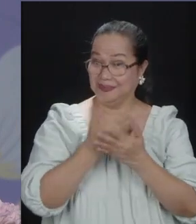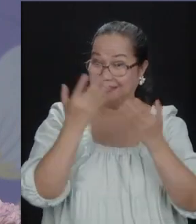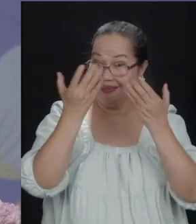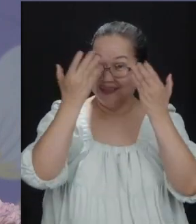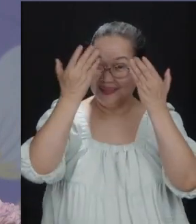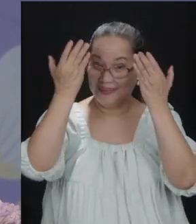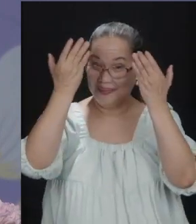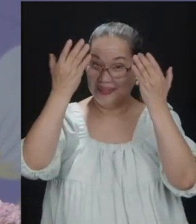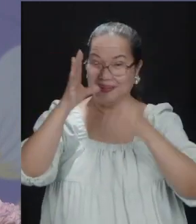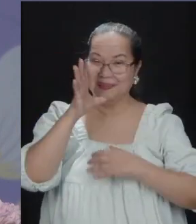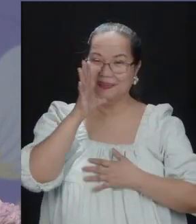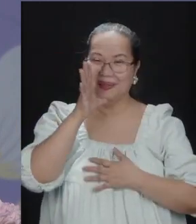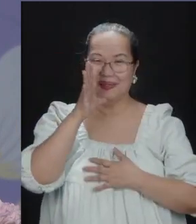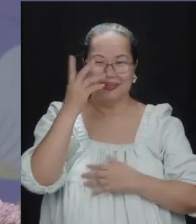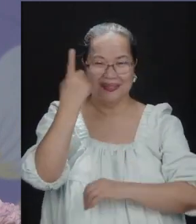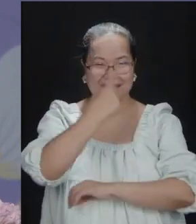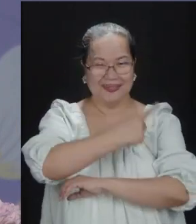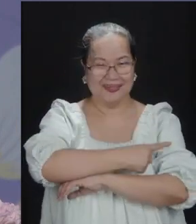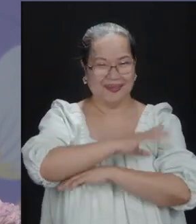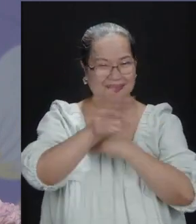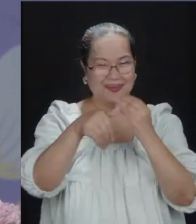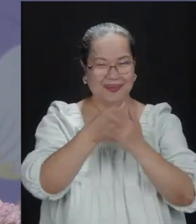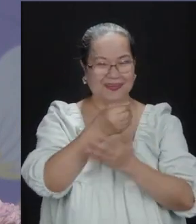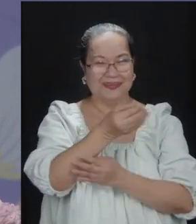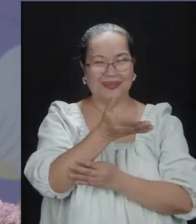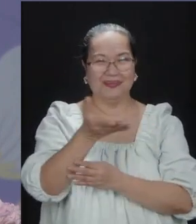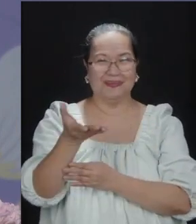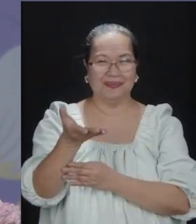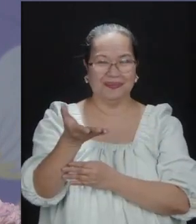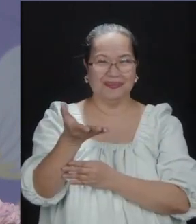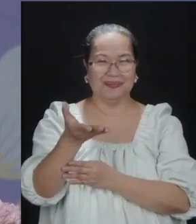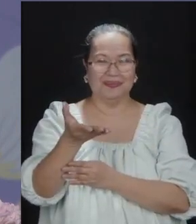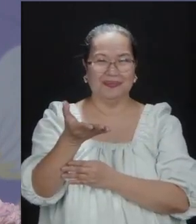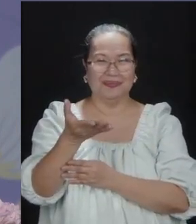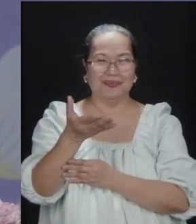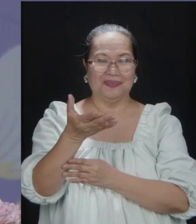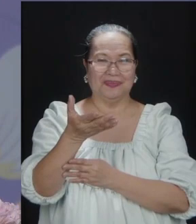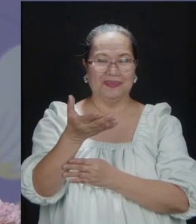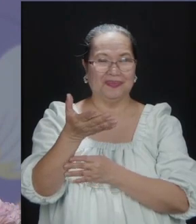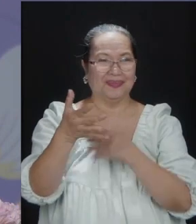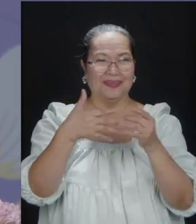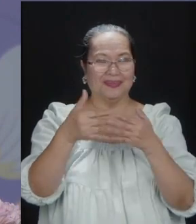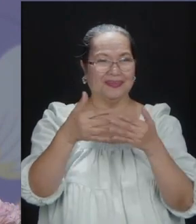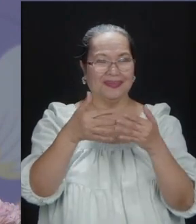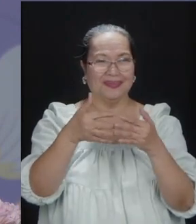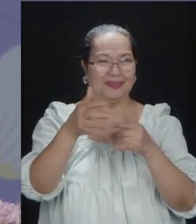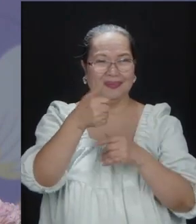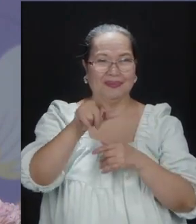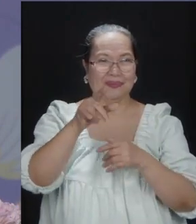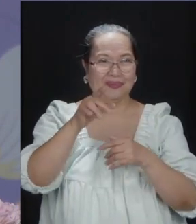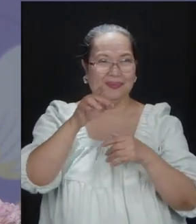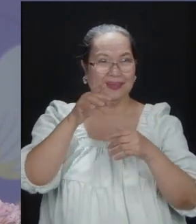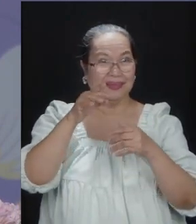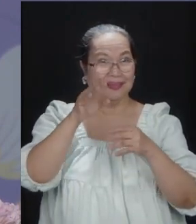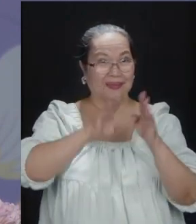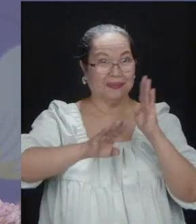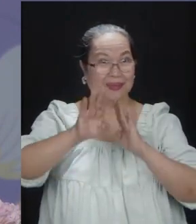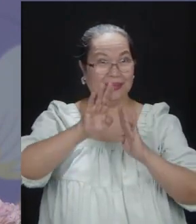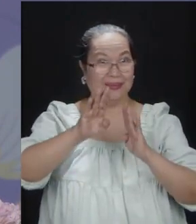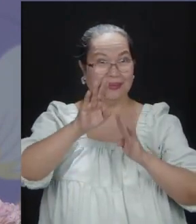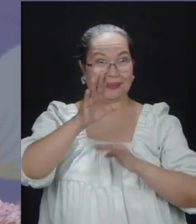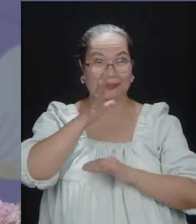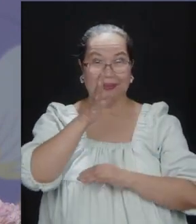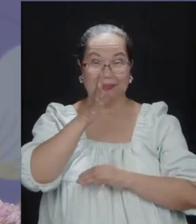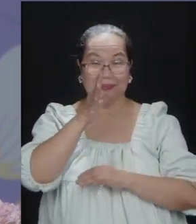celebrating Mother's Day with all of you. And so whether you're a biological mom, a spiritual